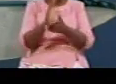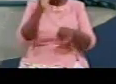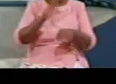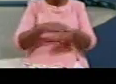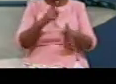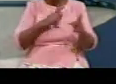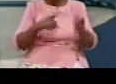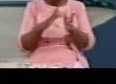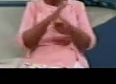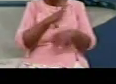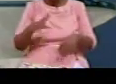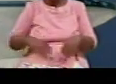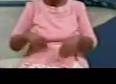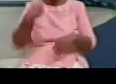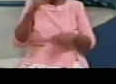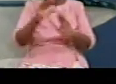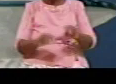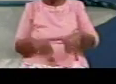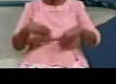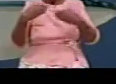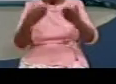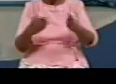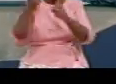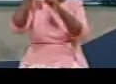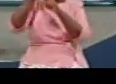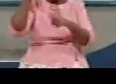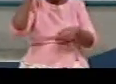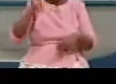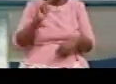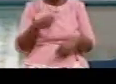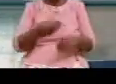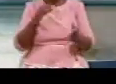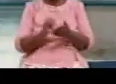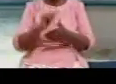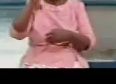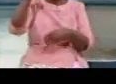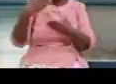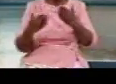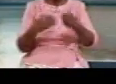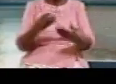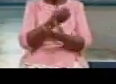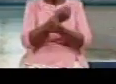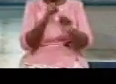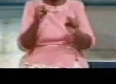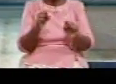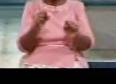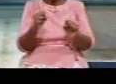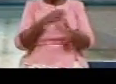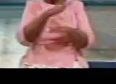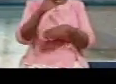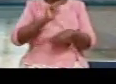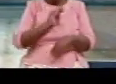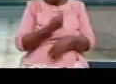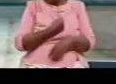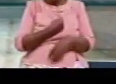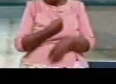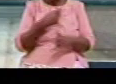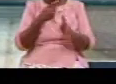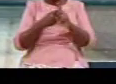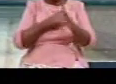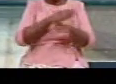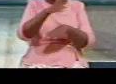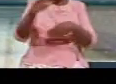Jesus Christ, who gave himself for us, that he might redeem us from